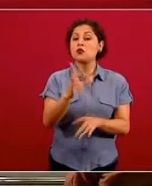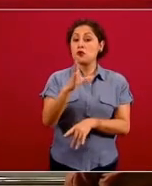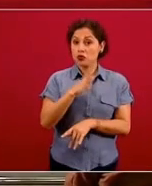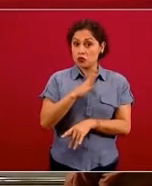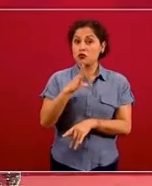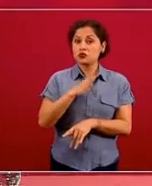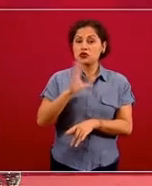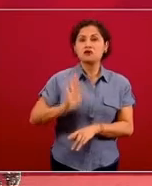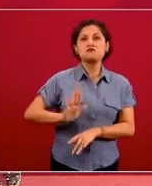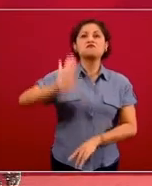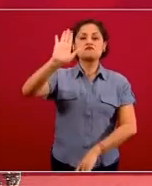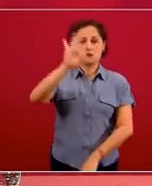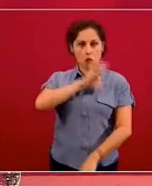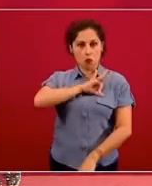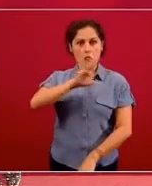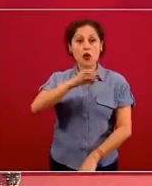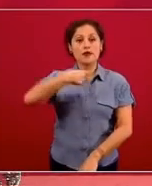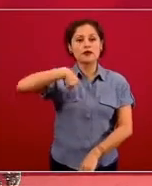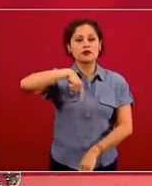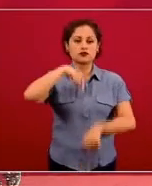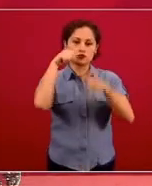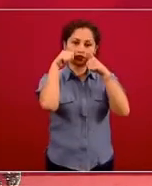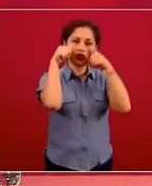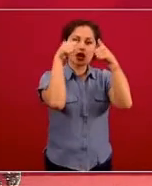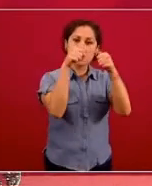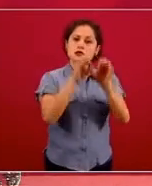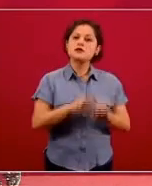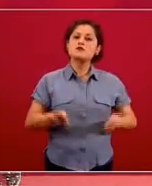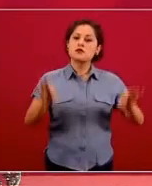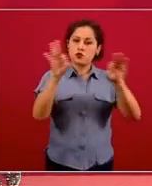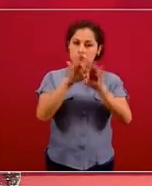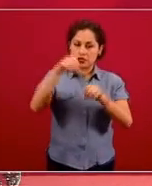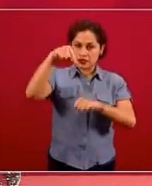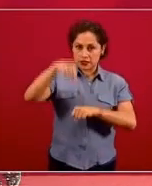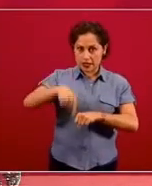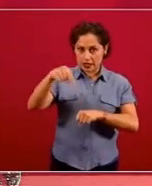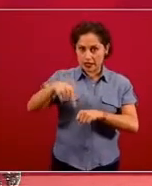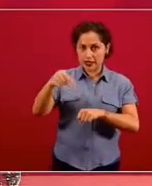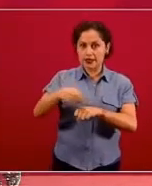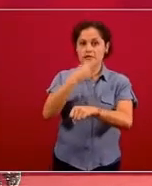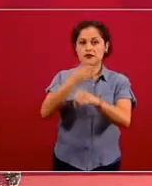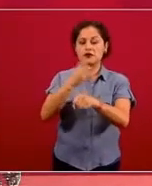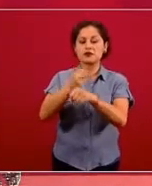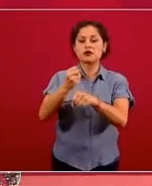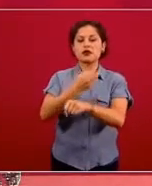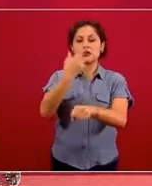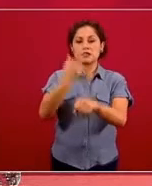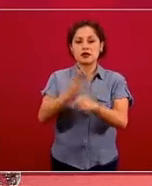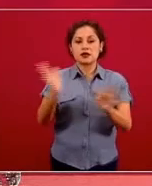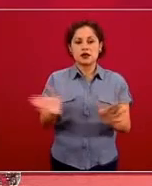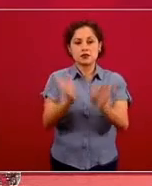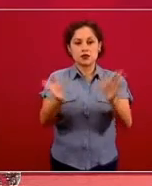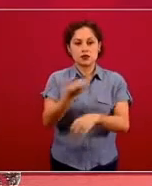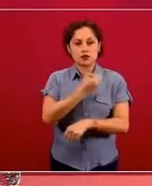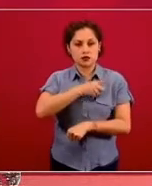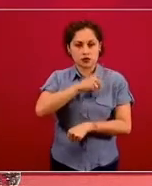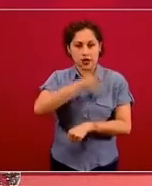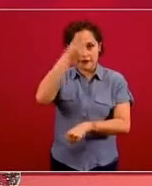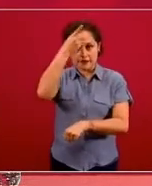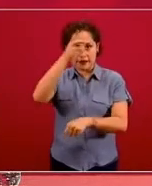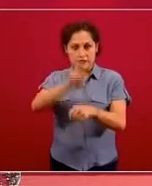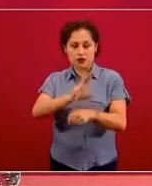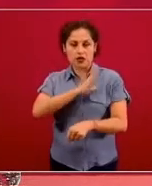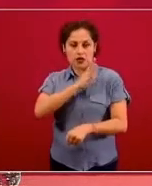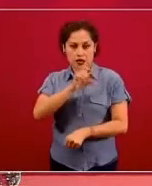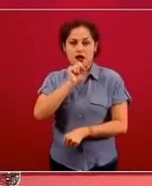voice in this country. They are very important. They're very important for us, especially at